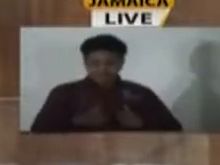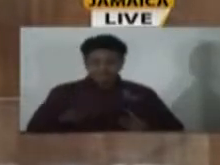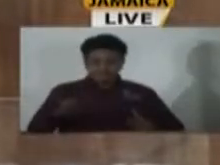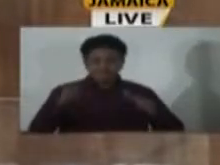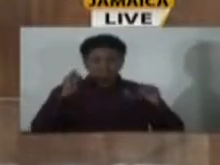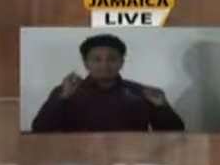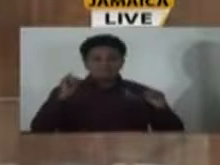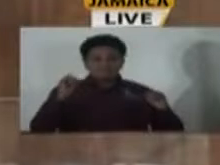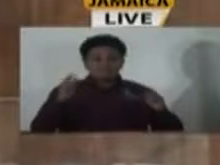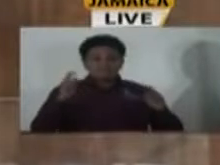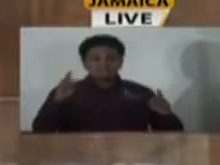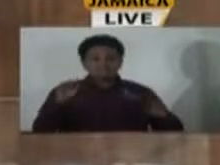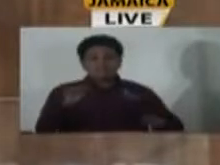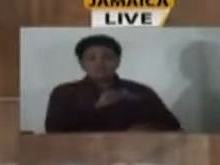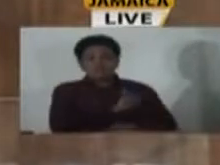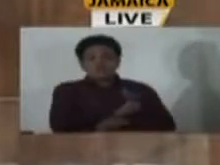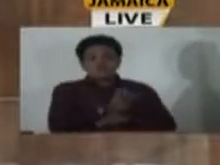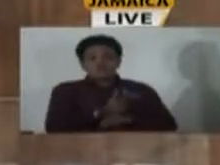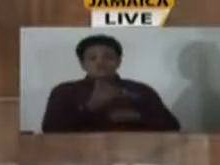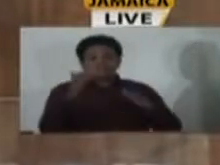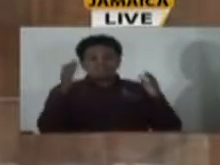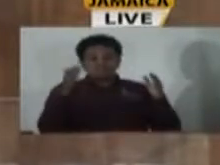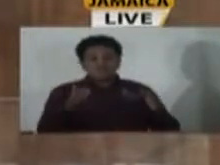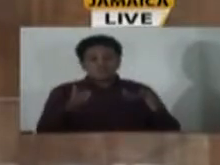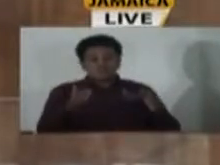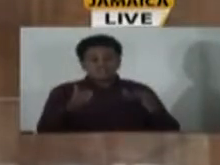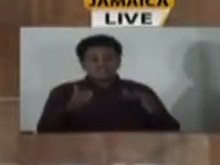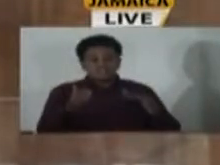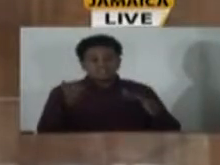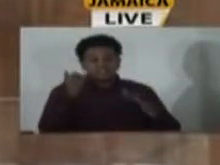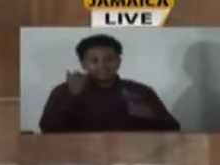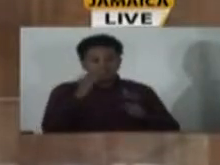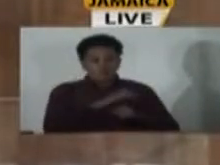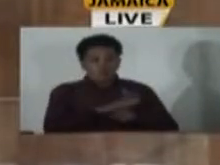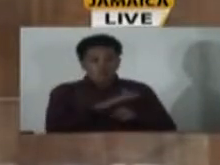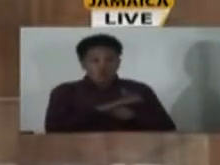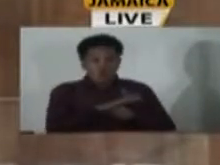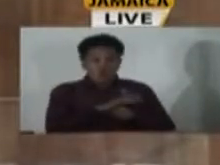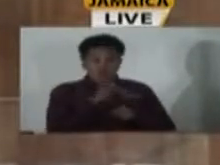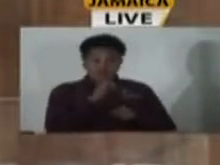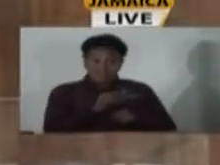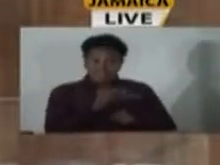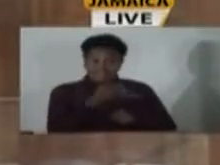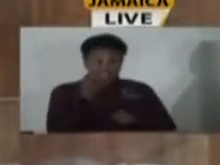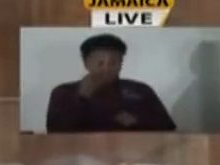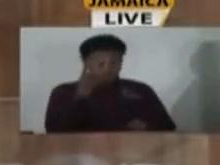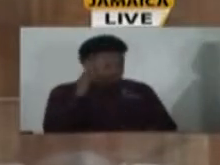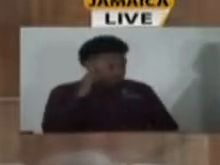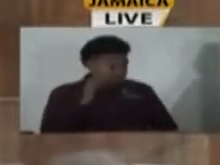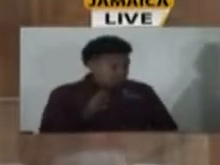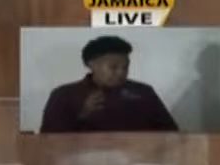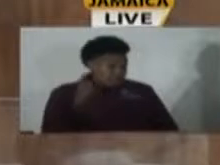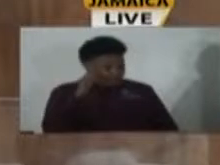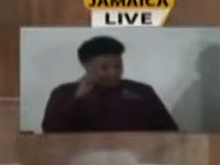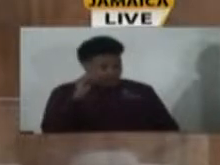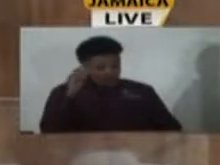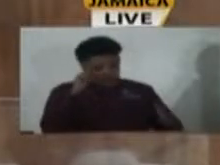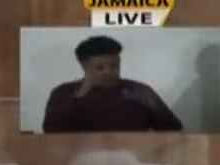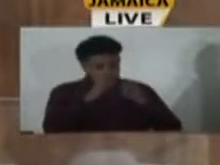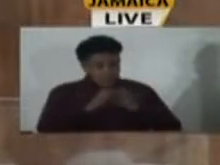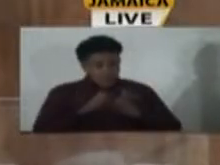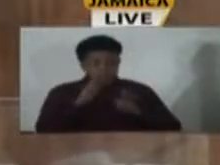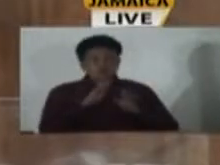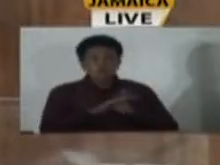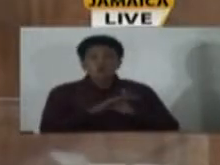by an authorized person, if a warning is given for non-compliance and the warning is